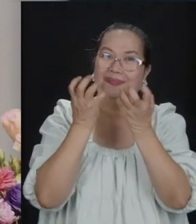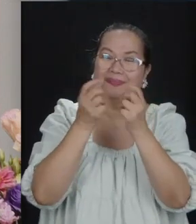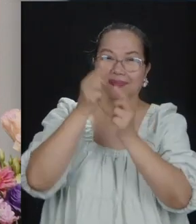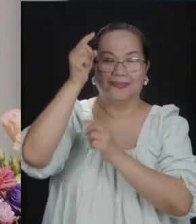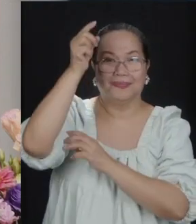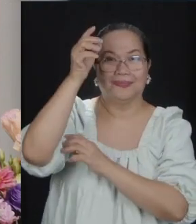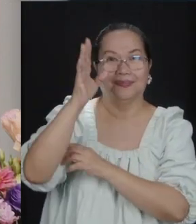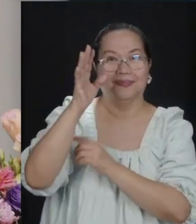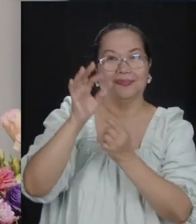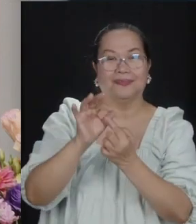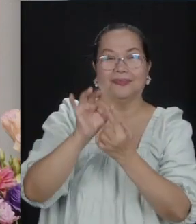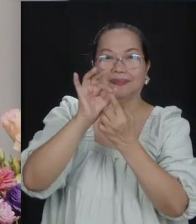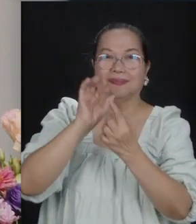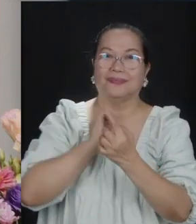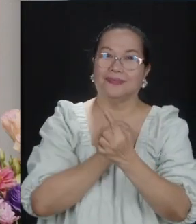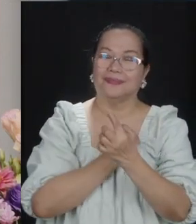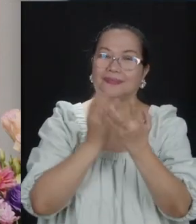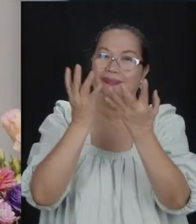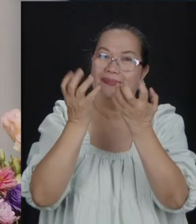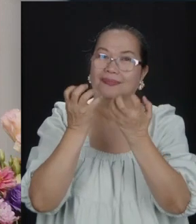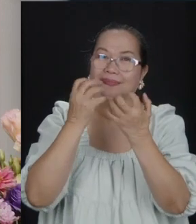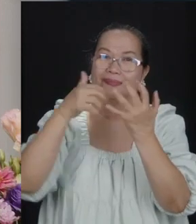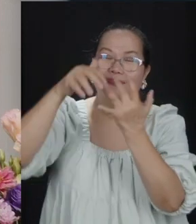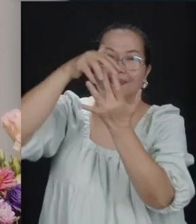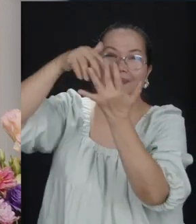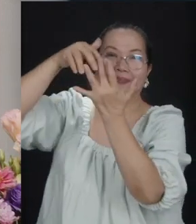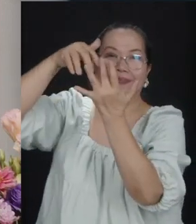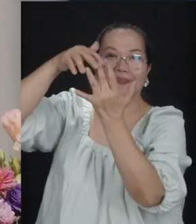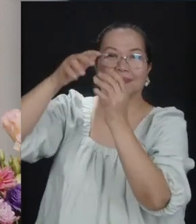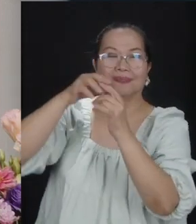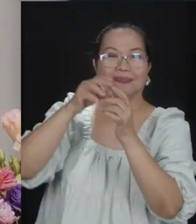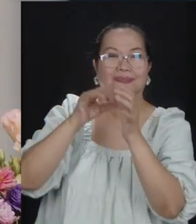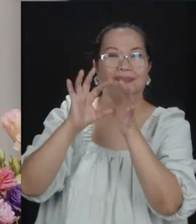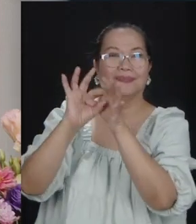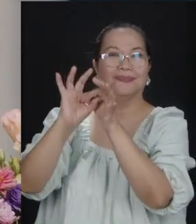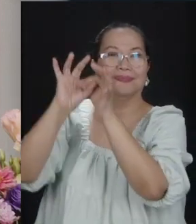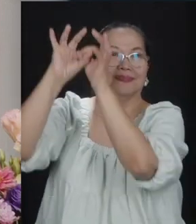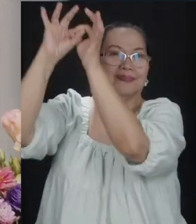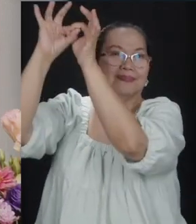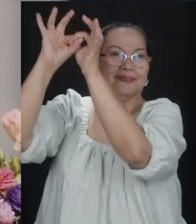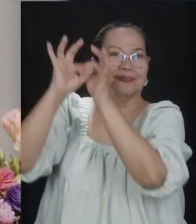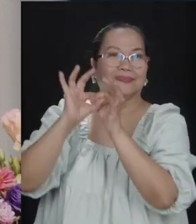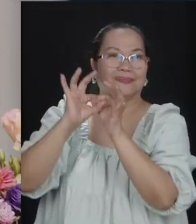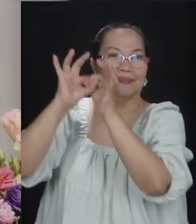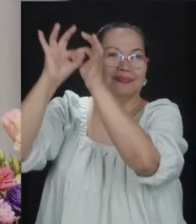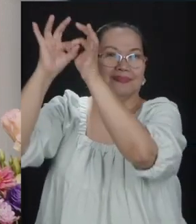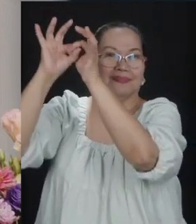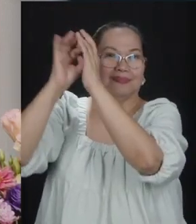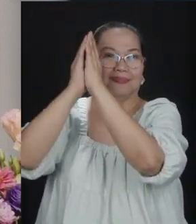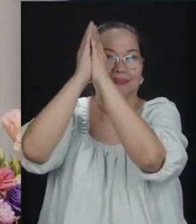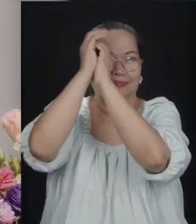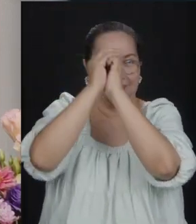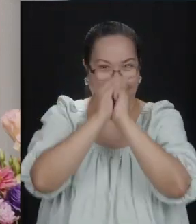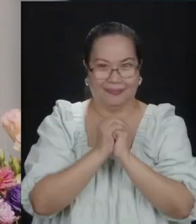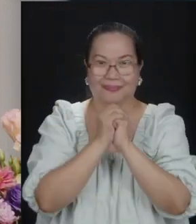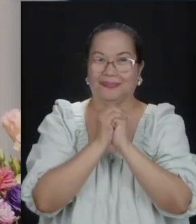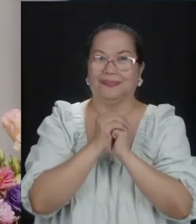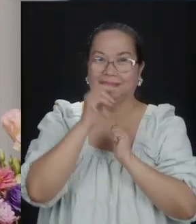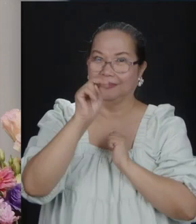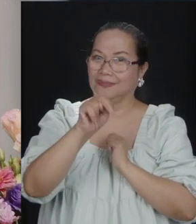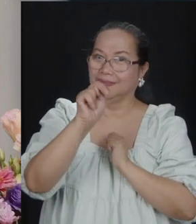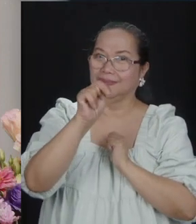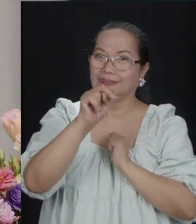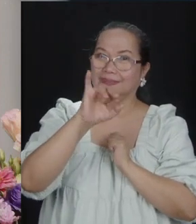God, especially our longing for fellowship and to connect with Him in worship. We need to